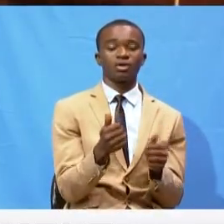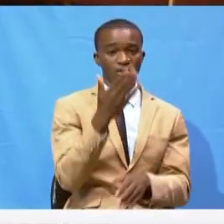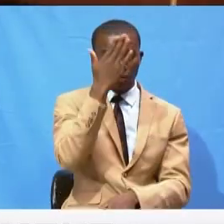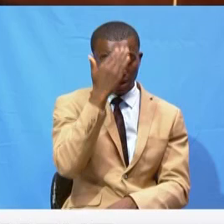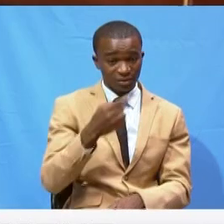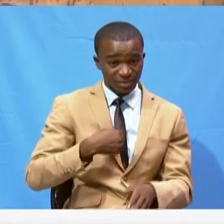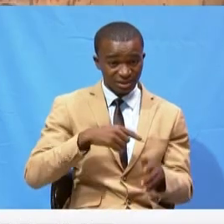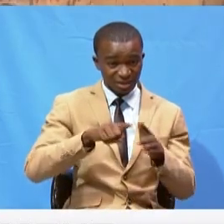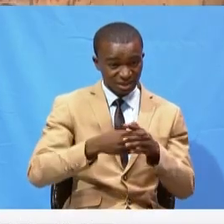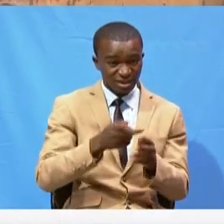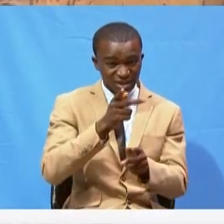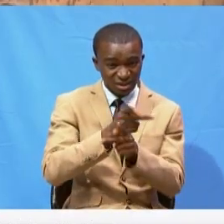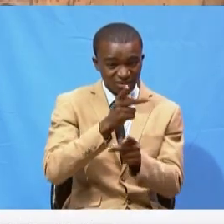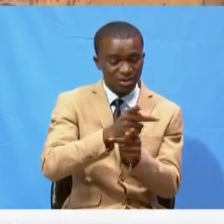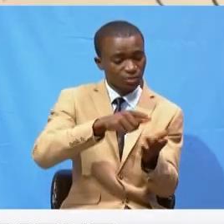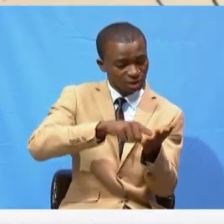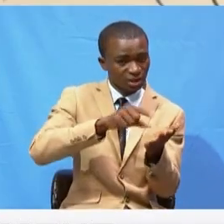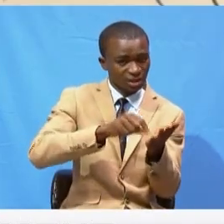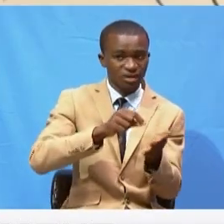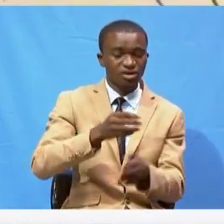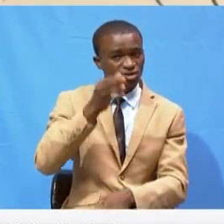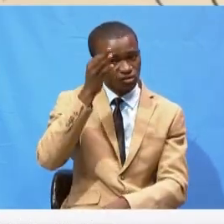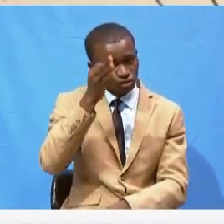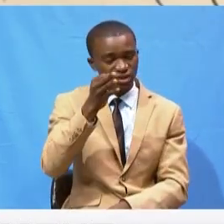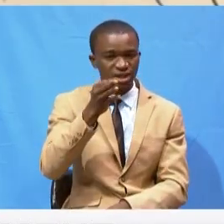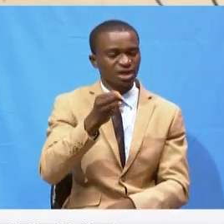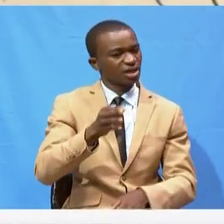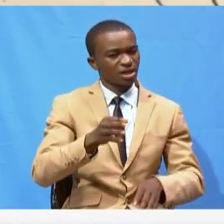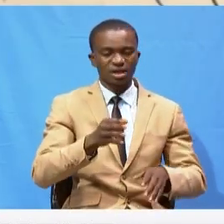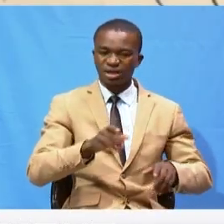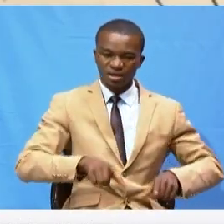use and also to foot the bills. Yes, I would say